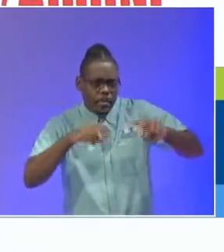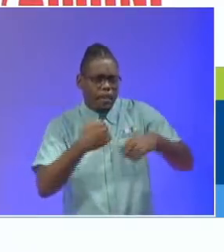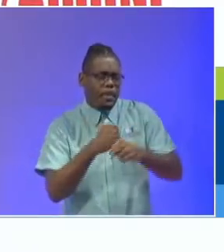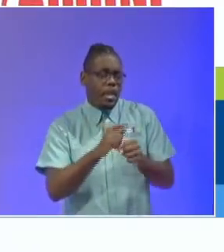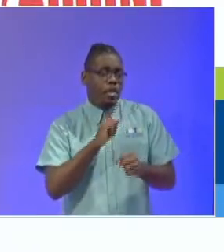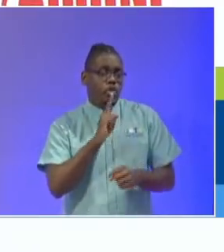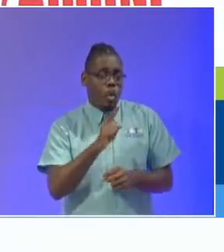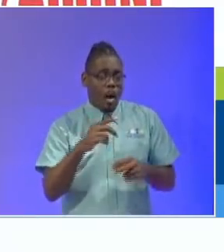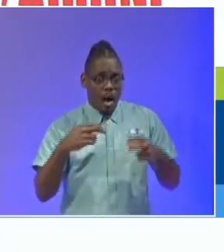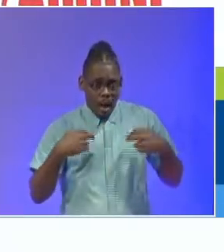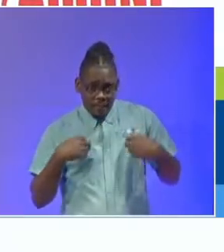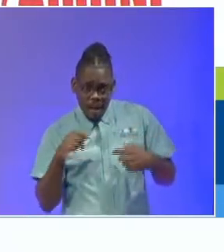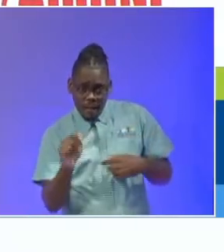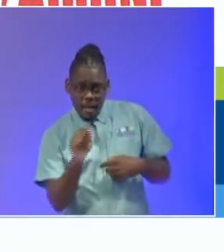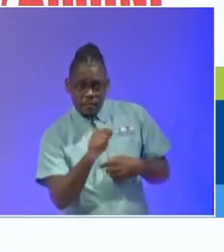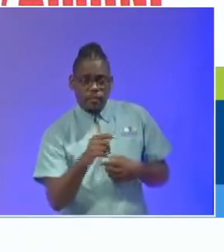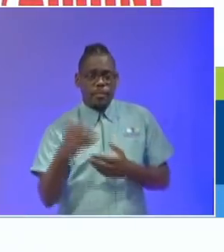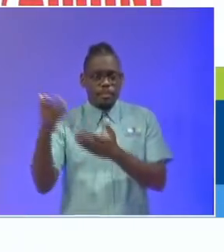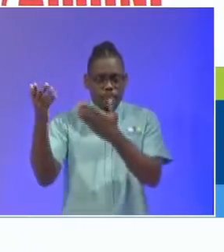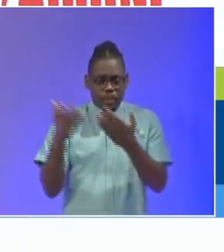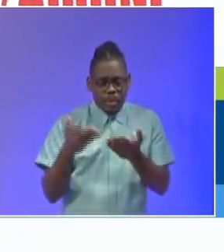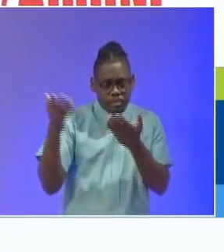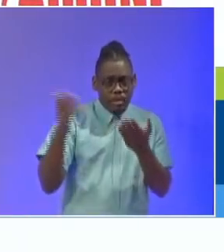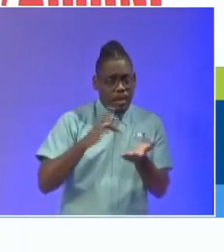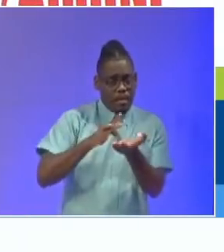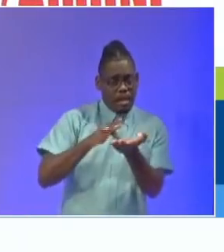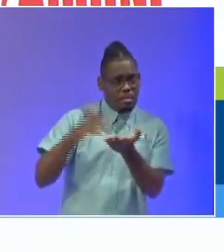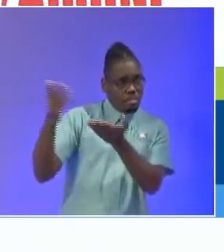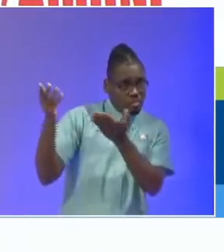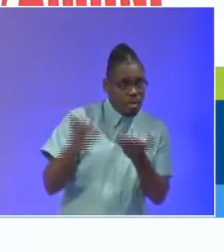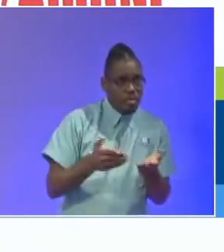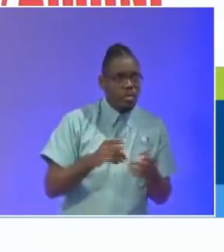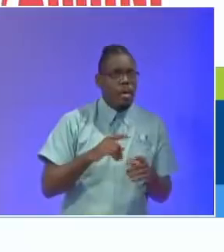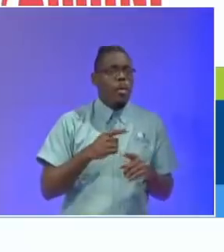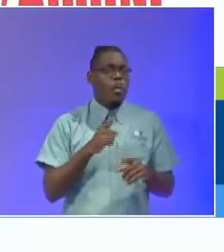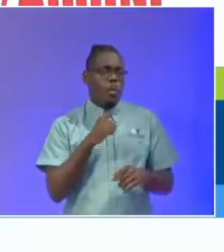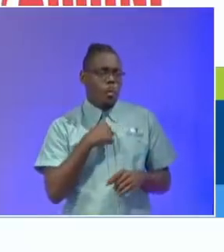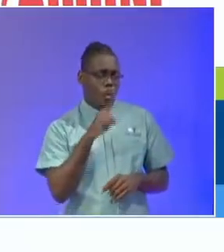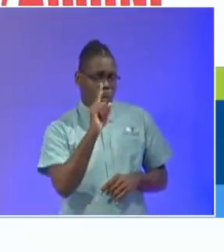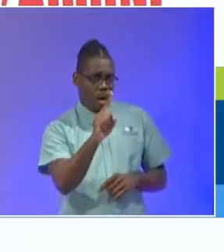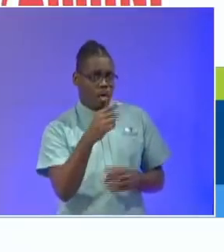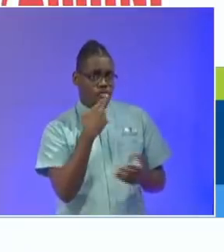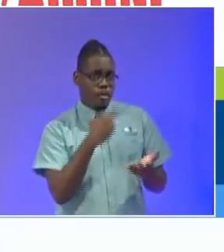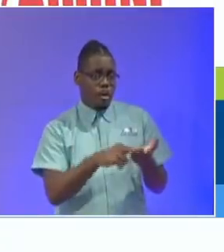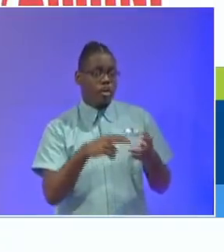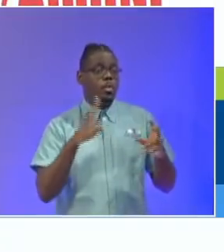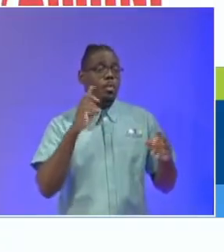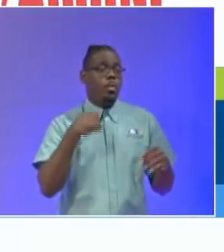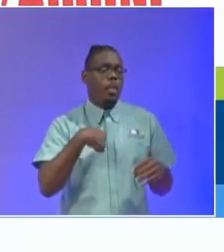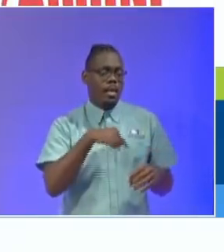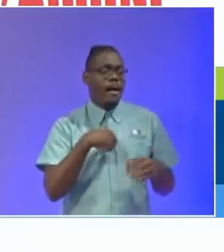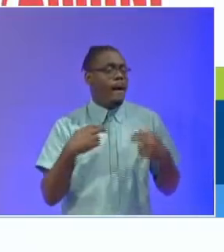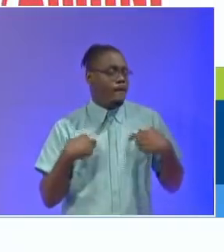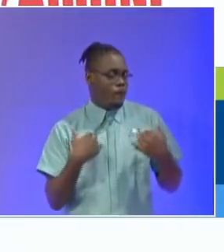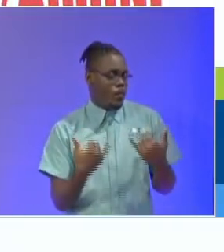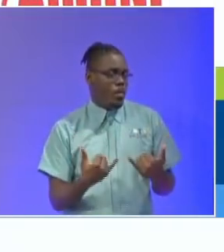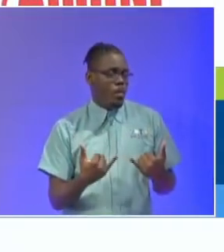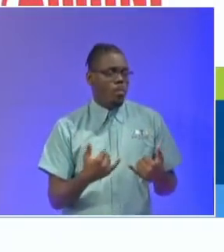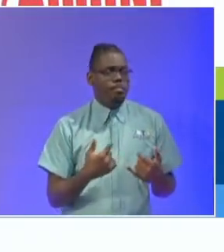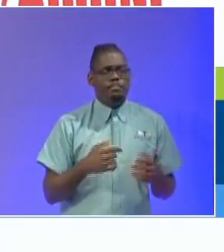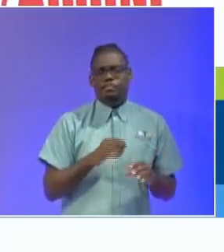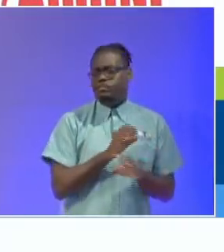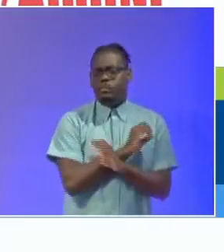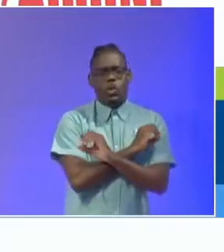and that is one of the issues and one of the reports that come to us. So right now, as it stands, there is no